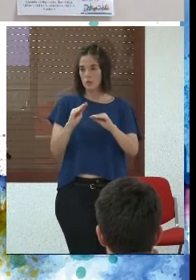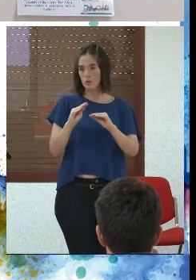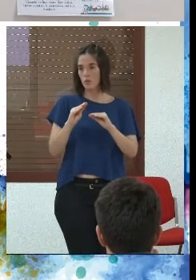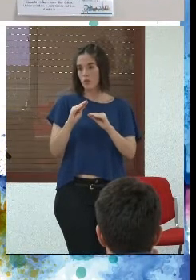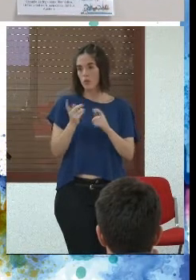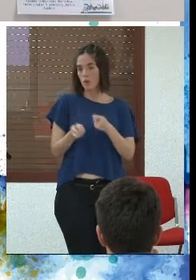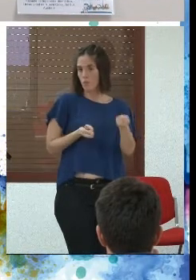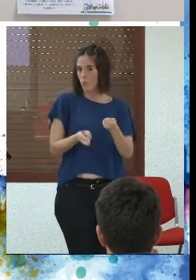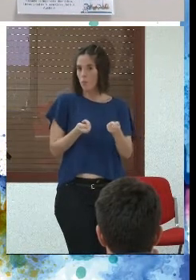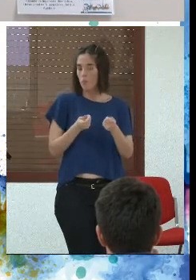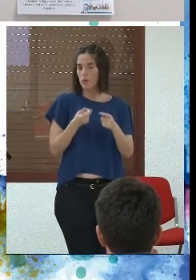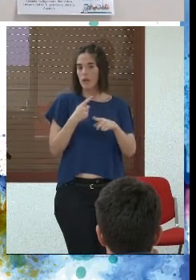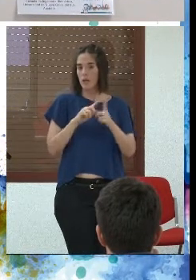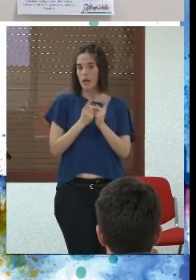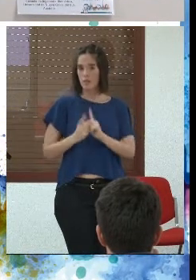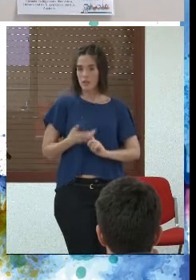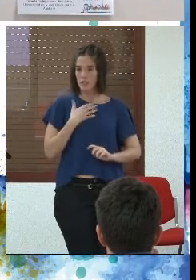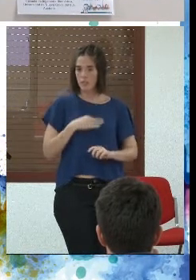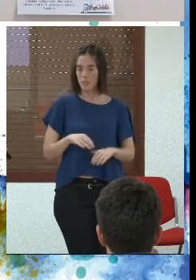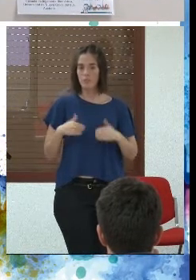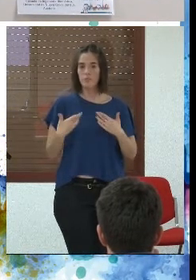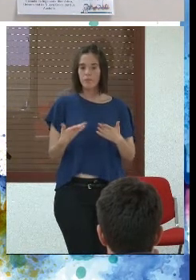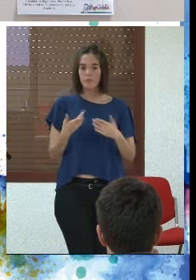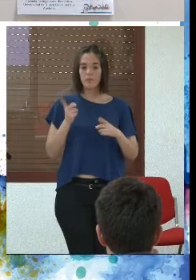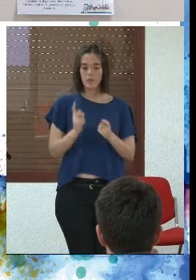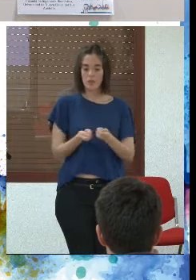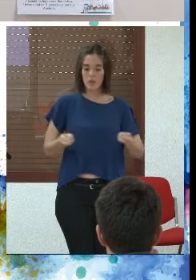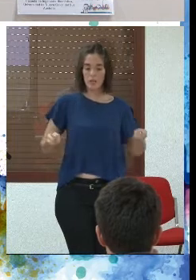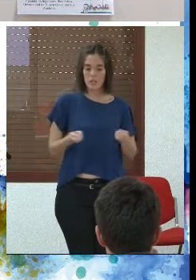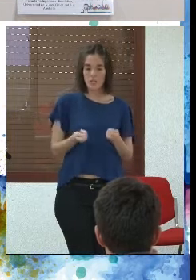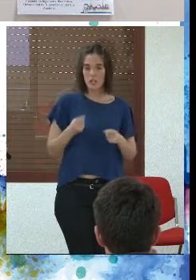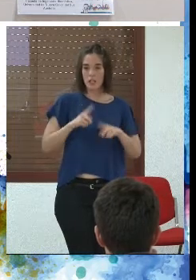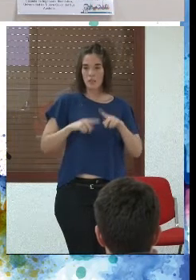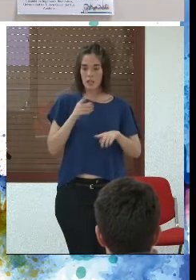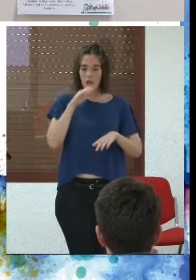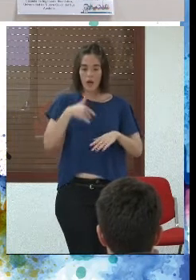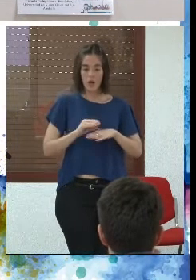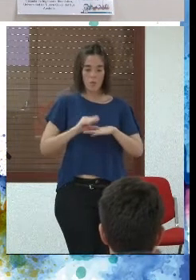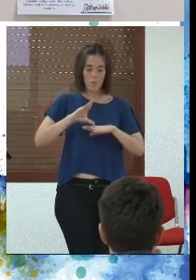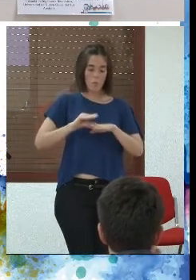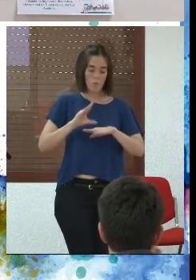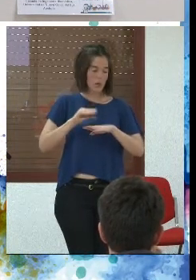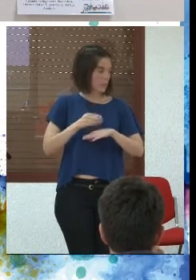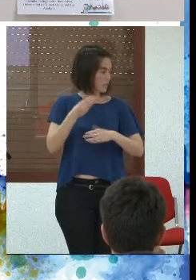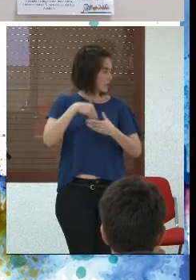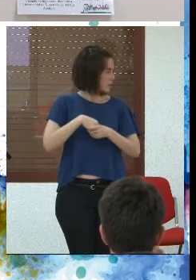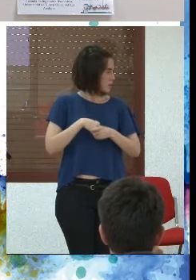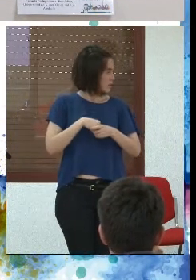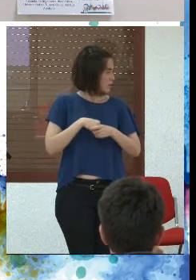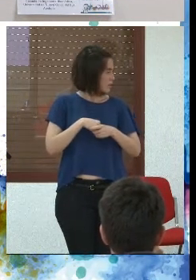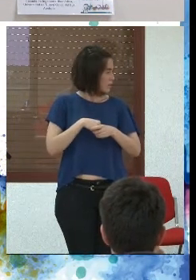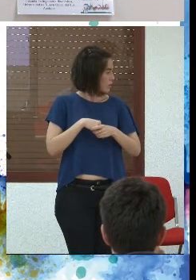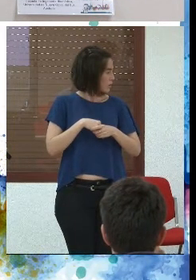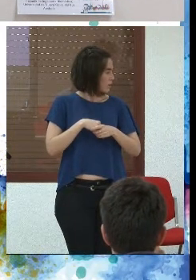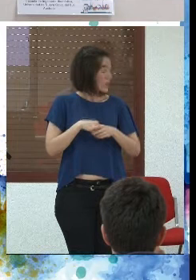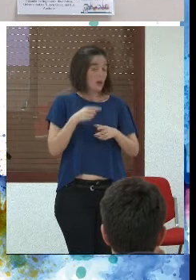stronger if the user requires more strength, but it can be adapted to the strength of the user. It